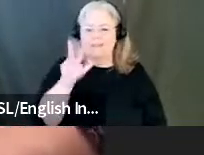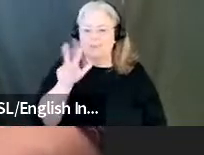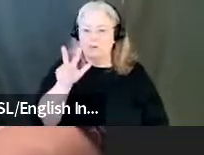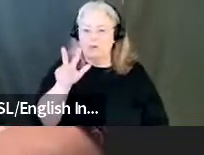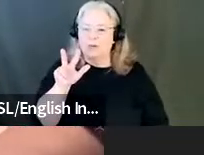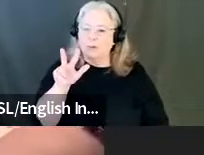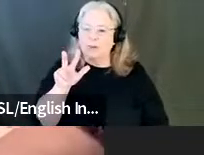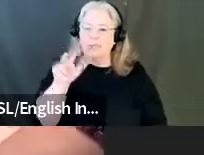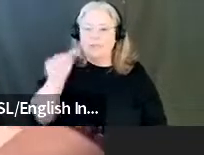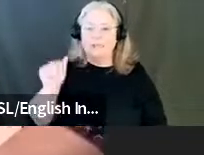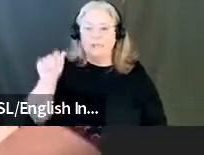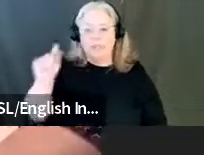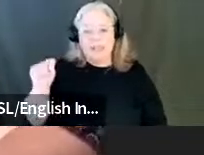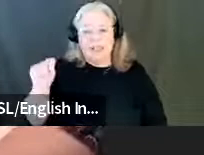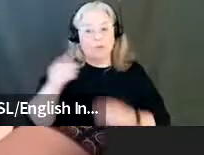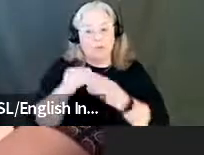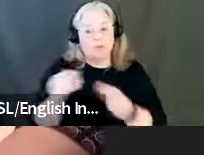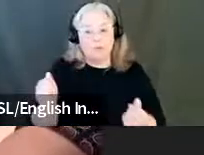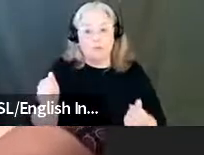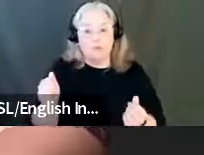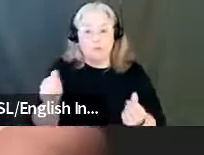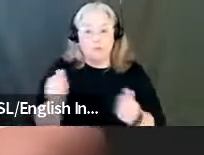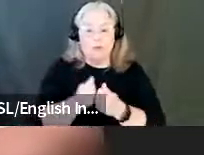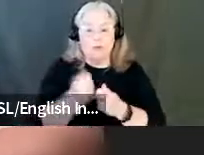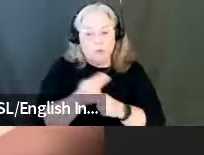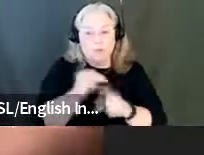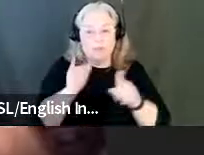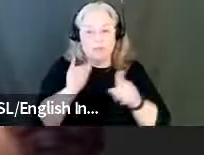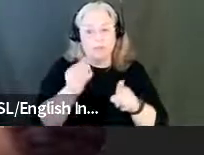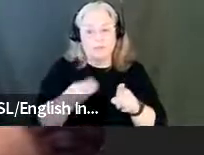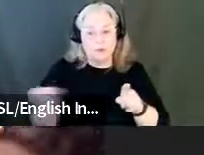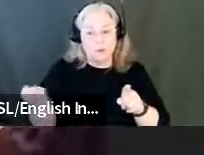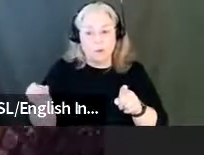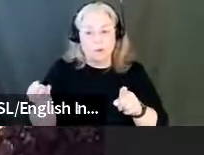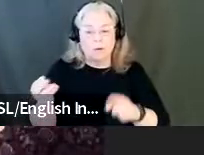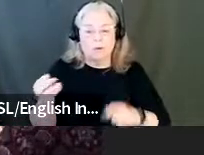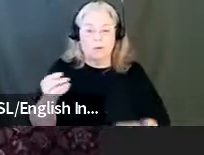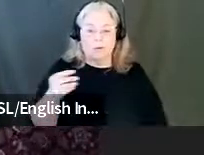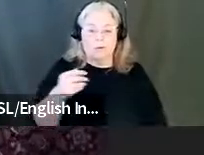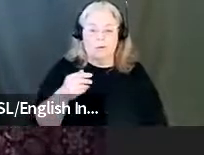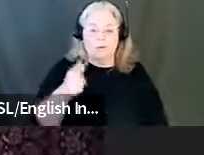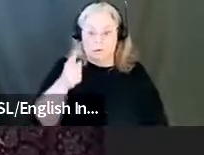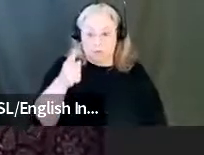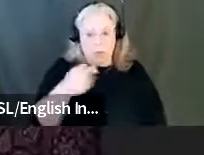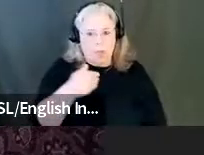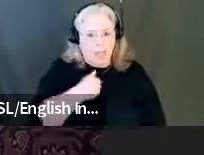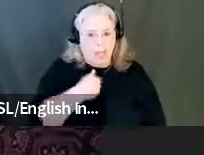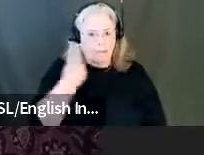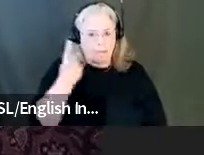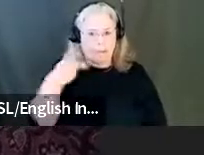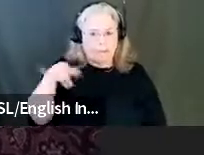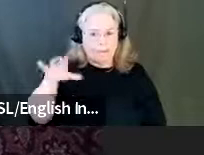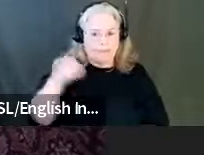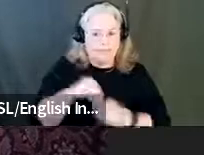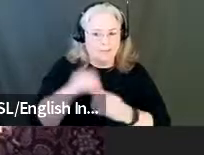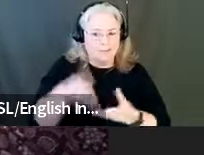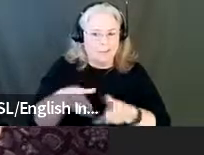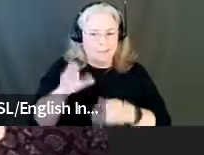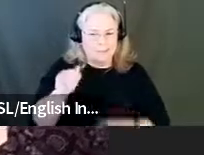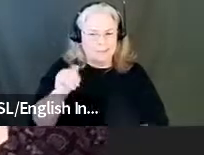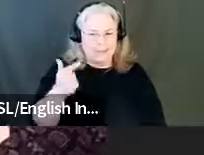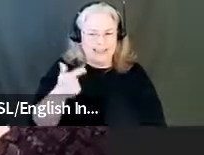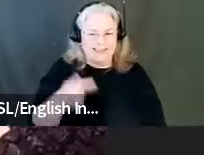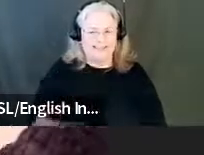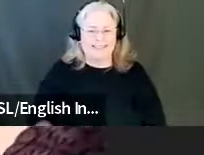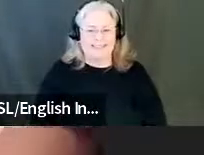technology solutions you can make with this material. You have a piece that's in your bag, but we're going to take this piece